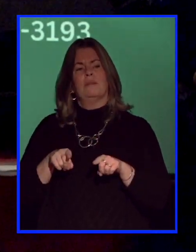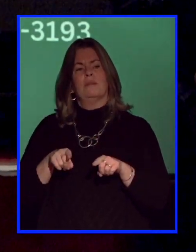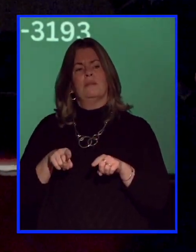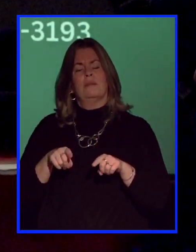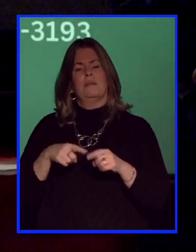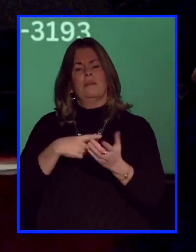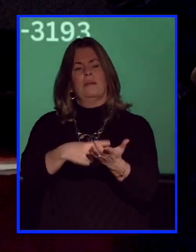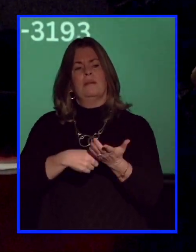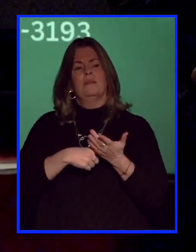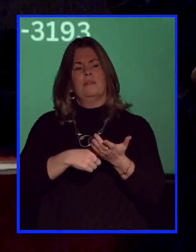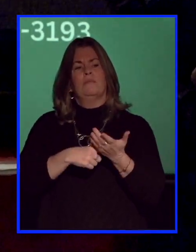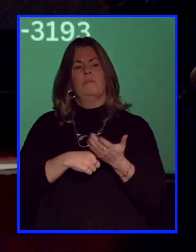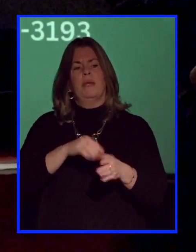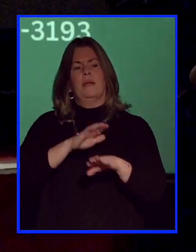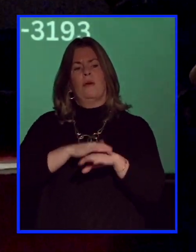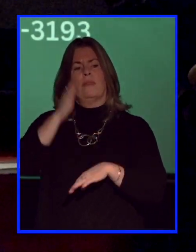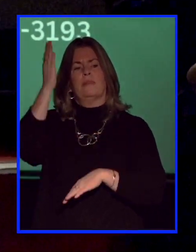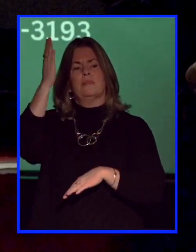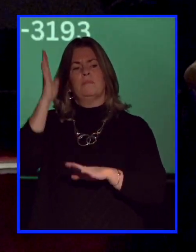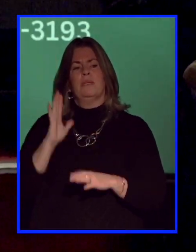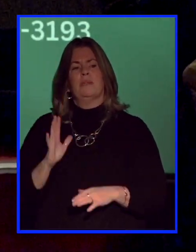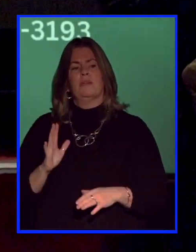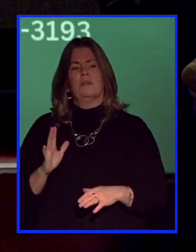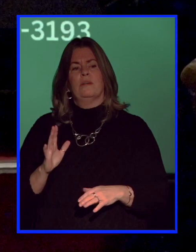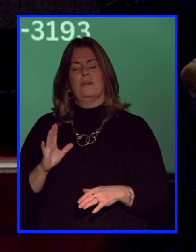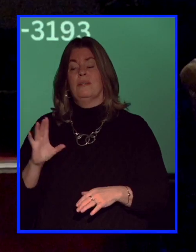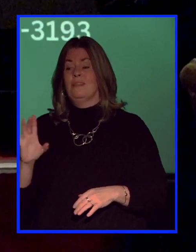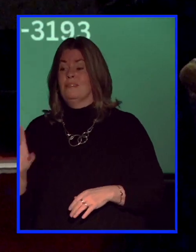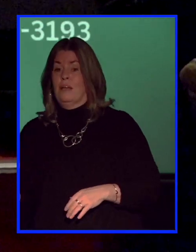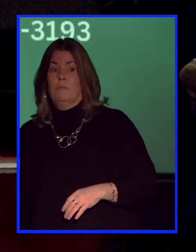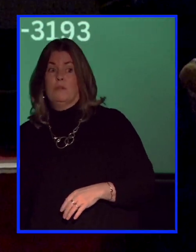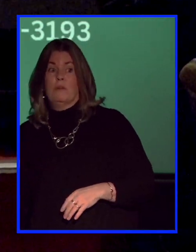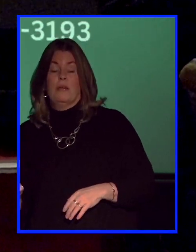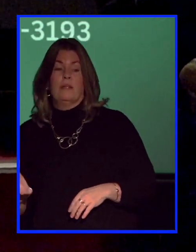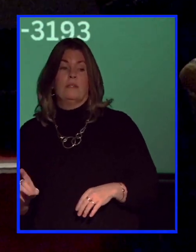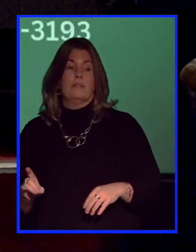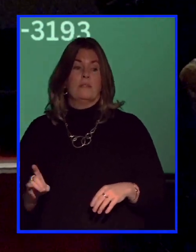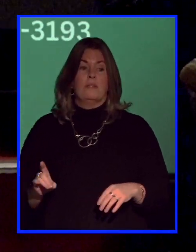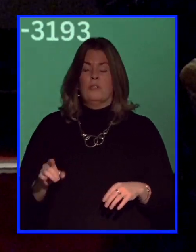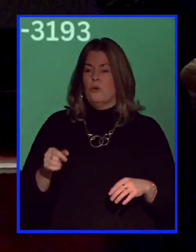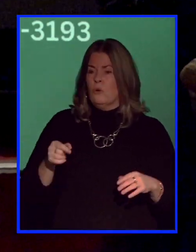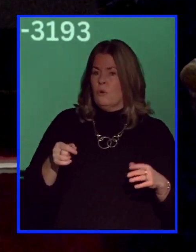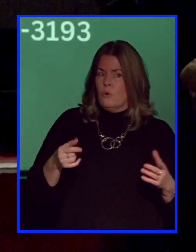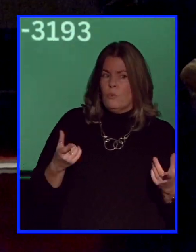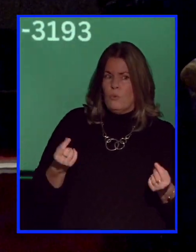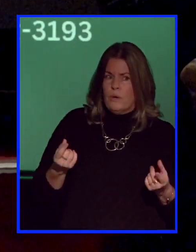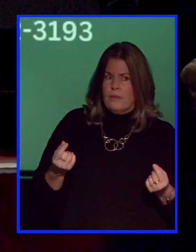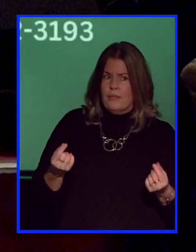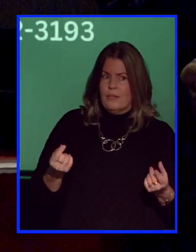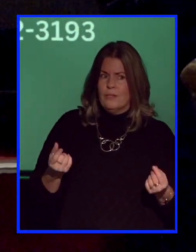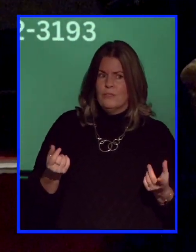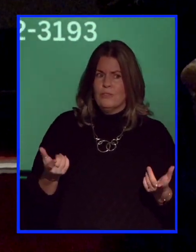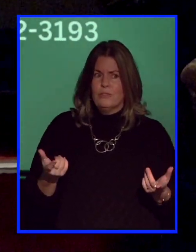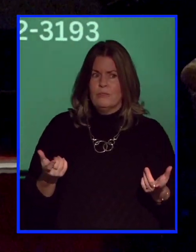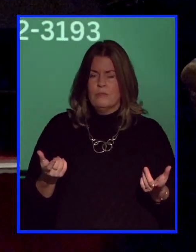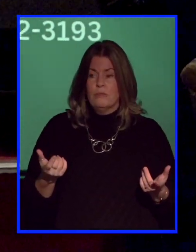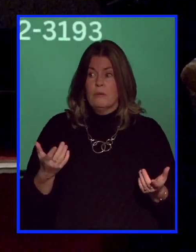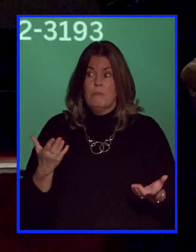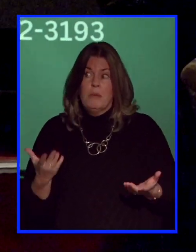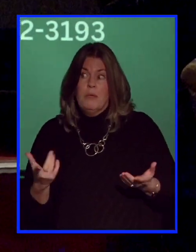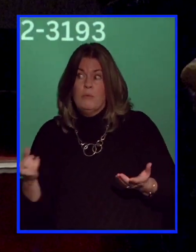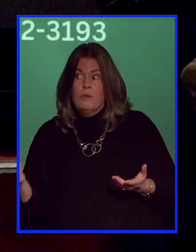on the election of the speaker in terms of what the Democrats considered and didn't do as what they might have